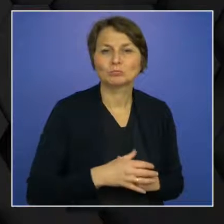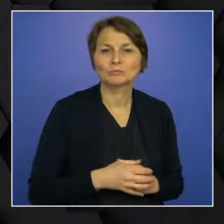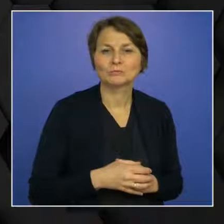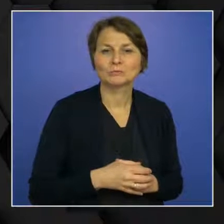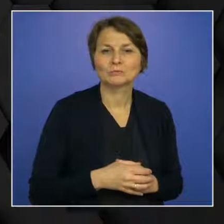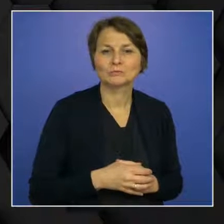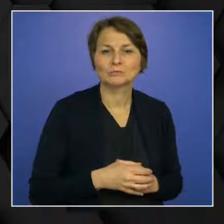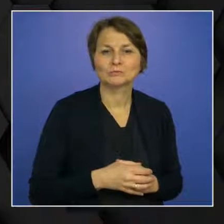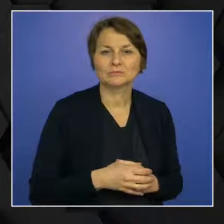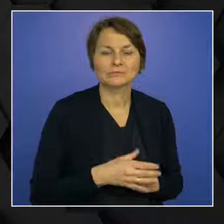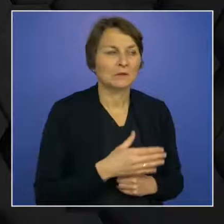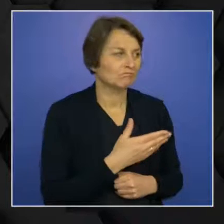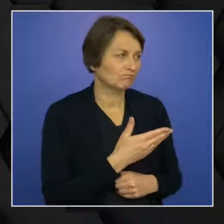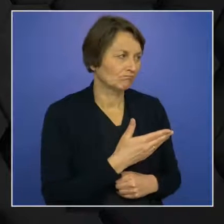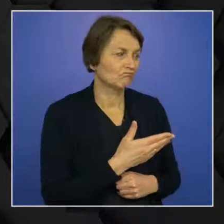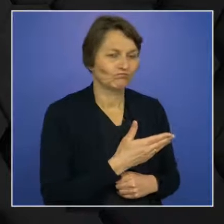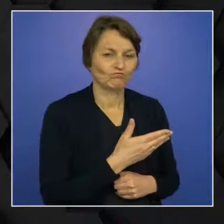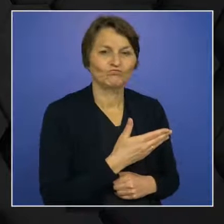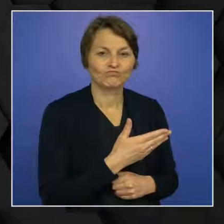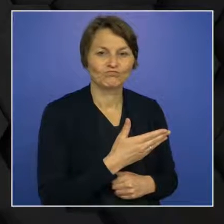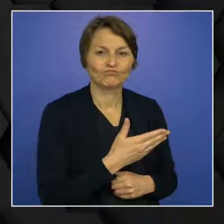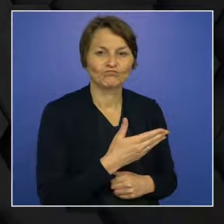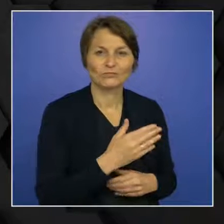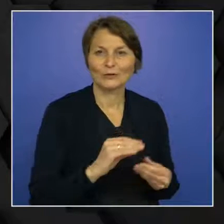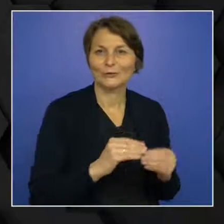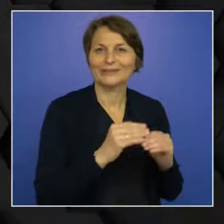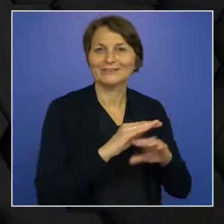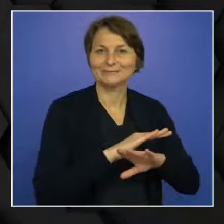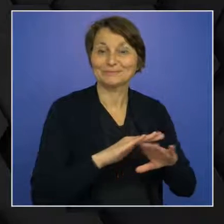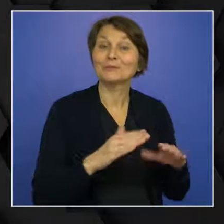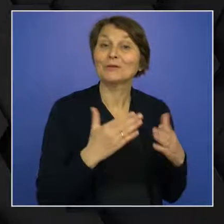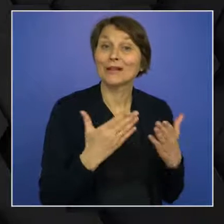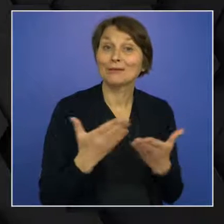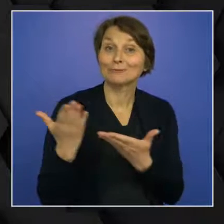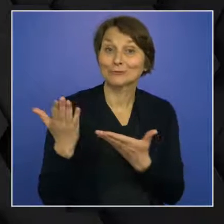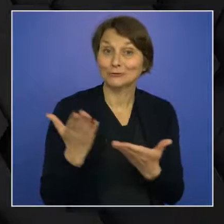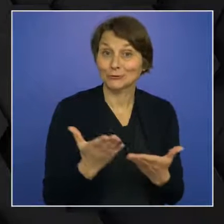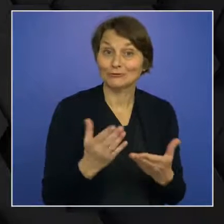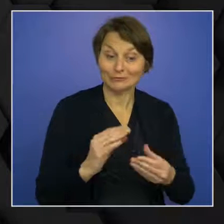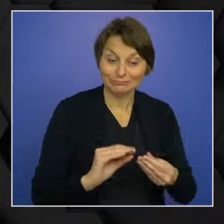the rights. And we create the service. So now the service will be created.